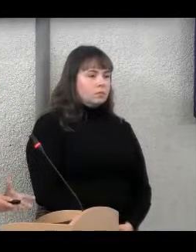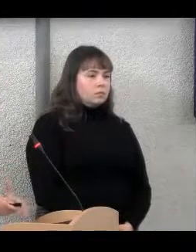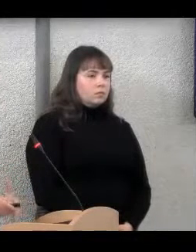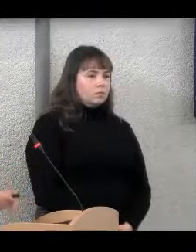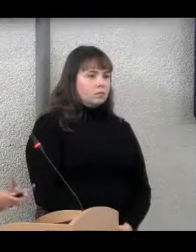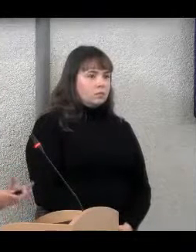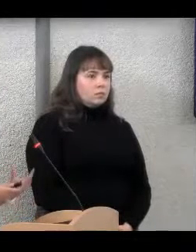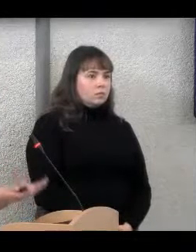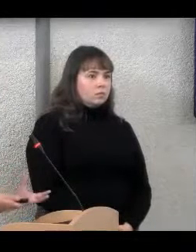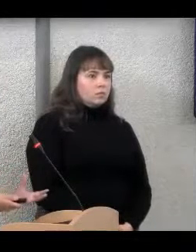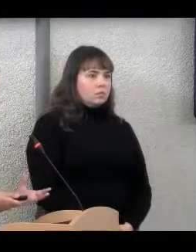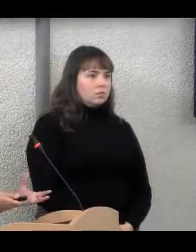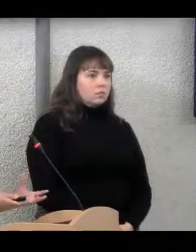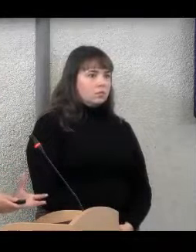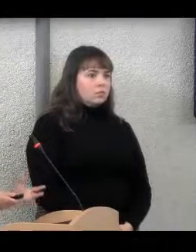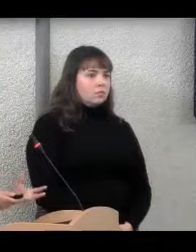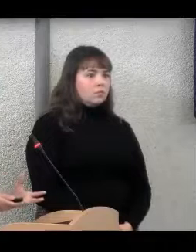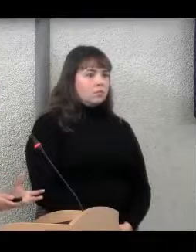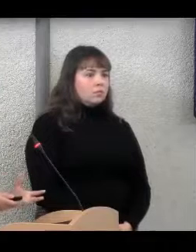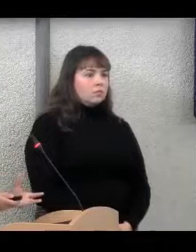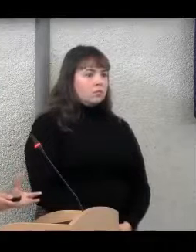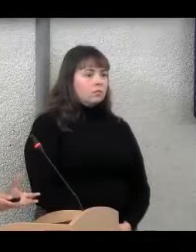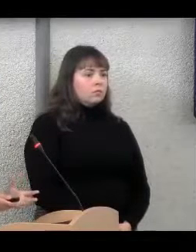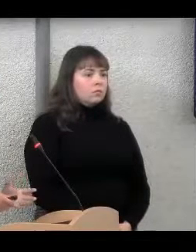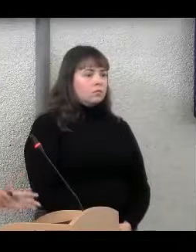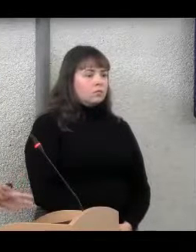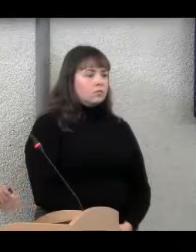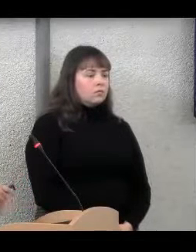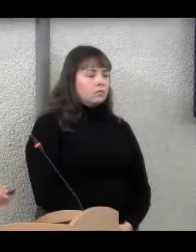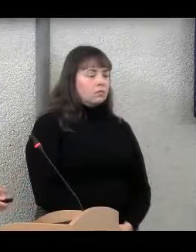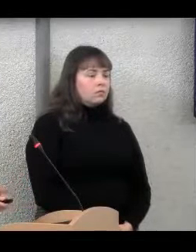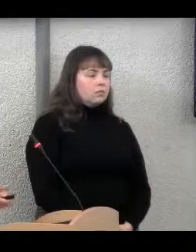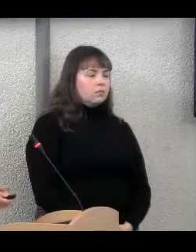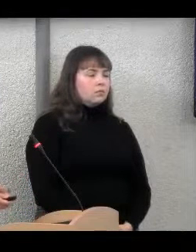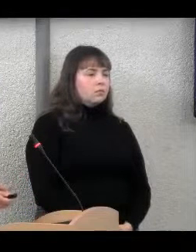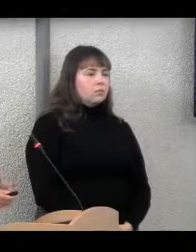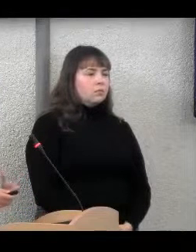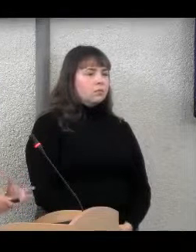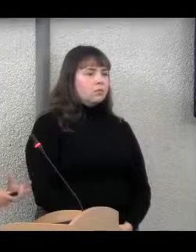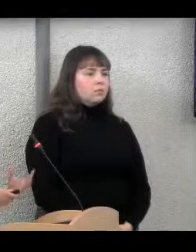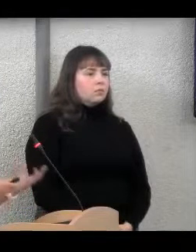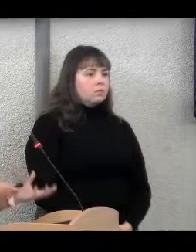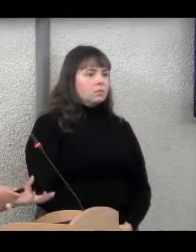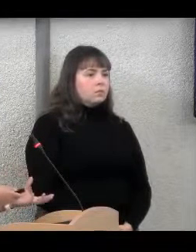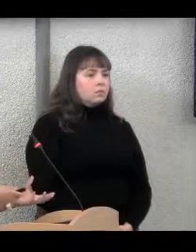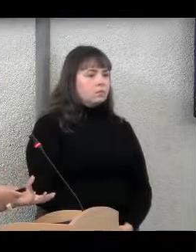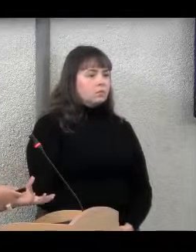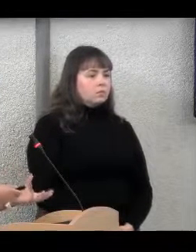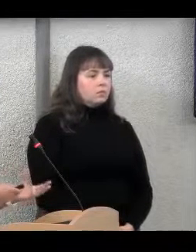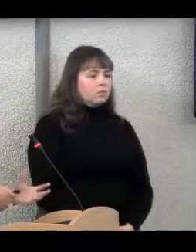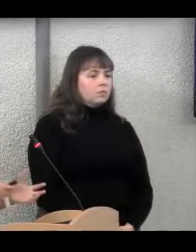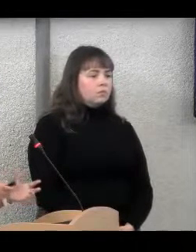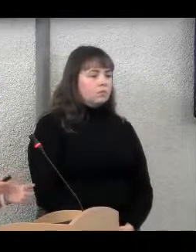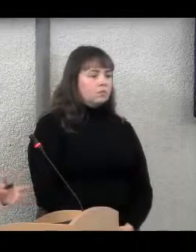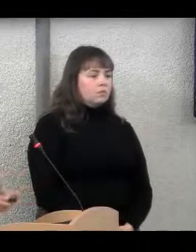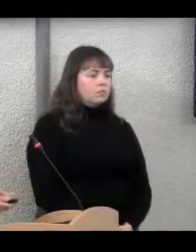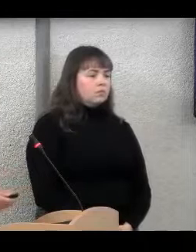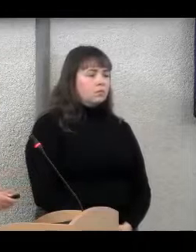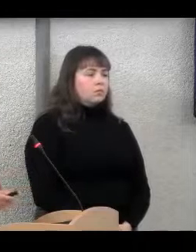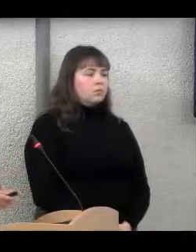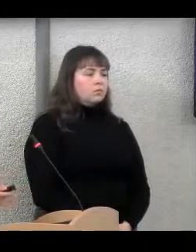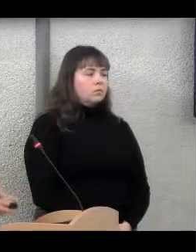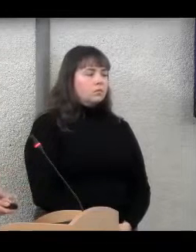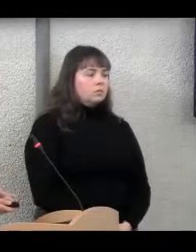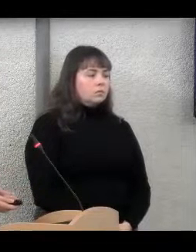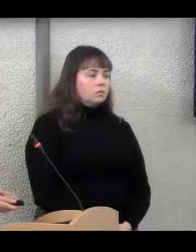carbon farming to, again, inform the relevant stakeholders across different institutions, not only at the Ministry of Agriculture, but also the ones